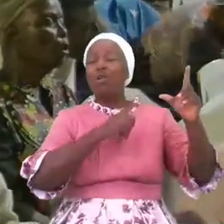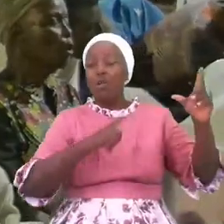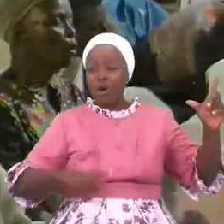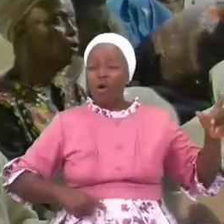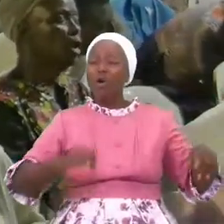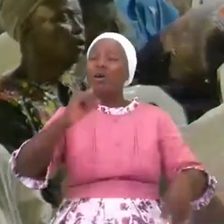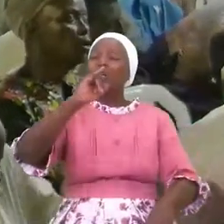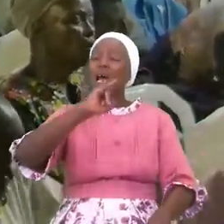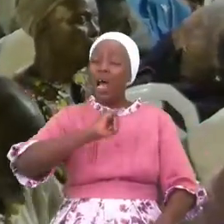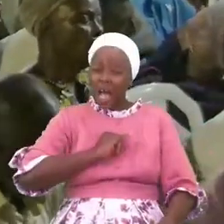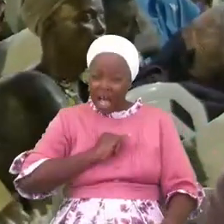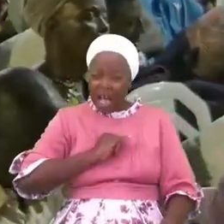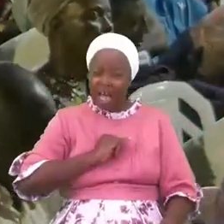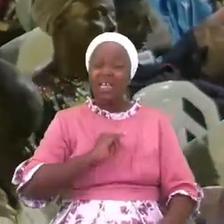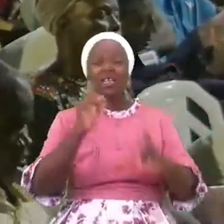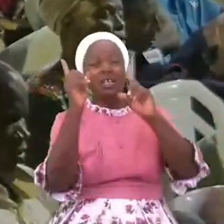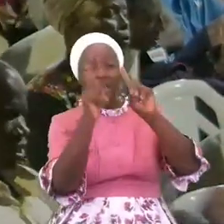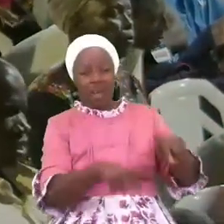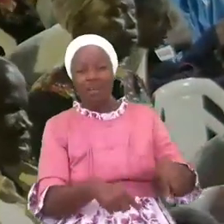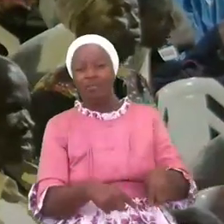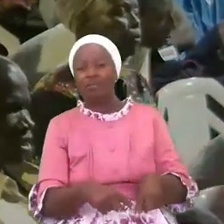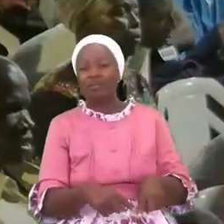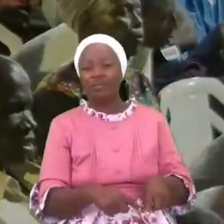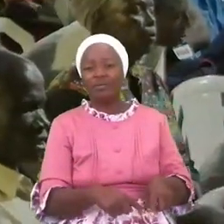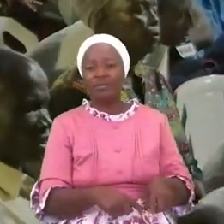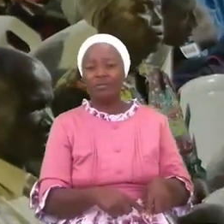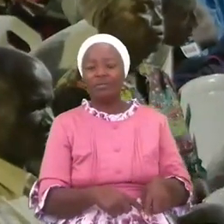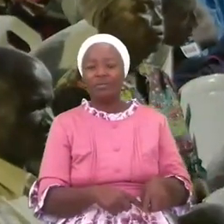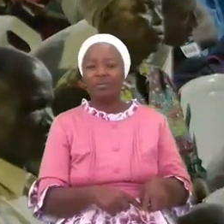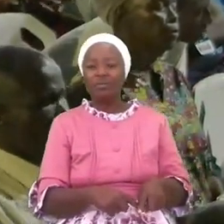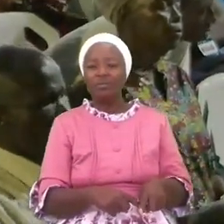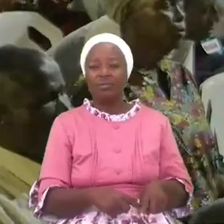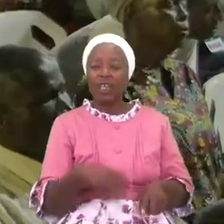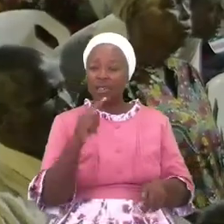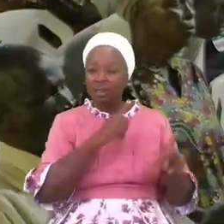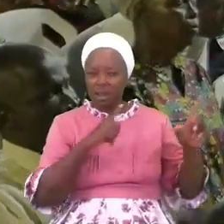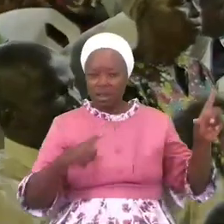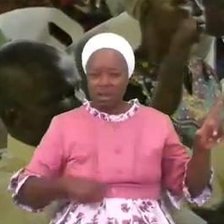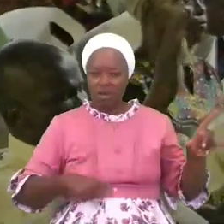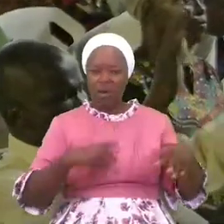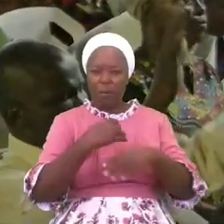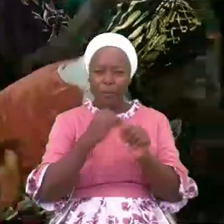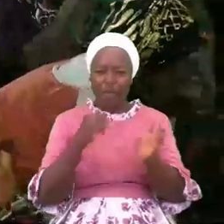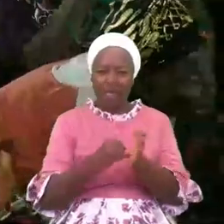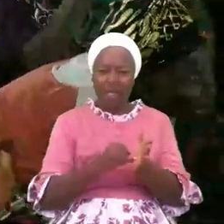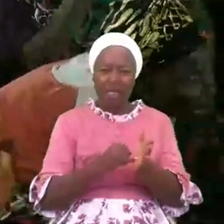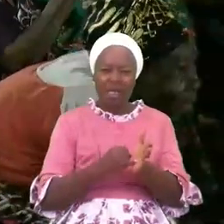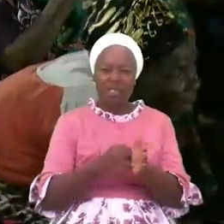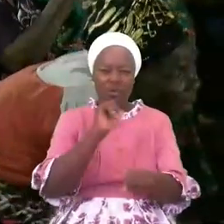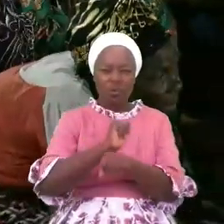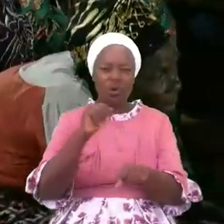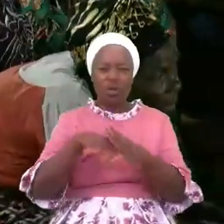come. The Lord, make it effective in your life in Jesus' name.